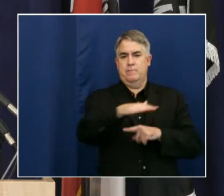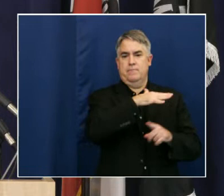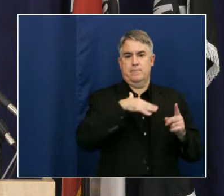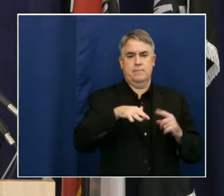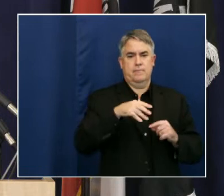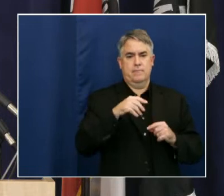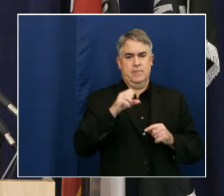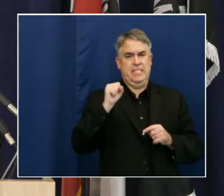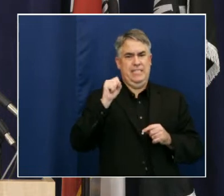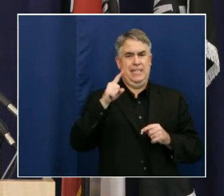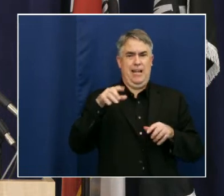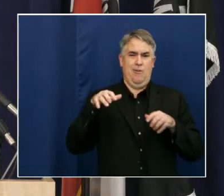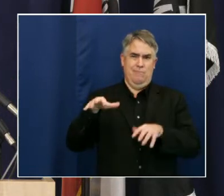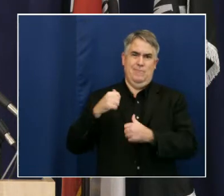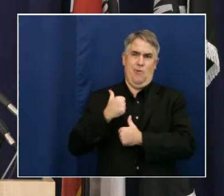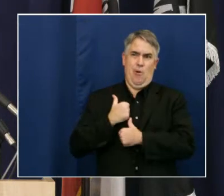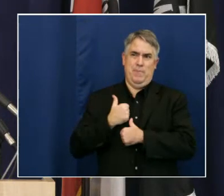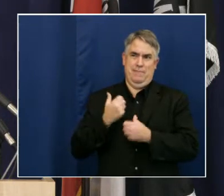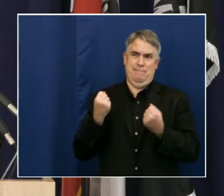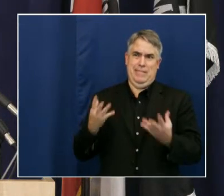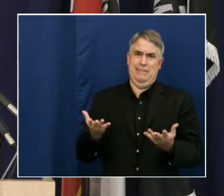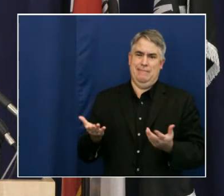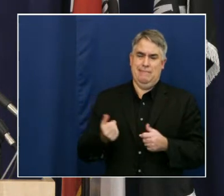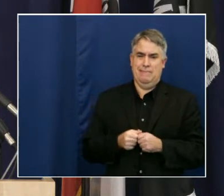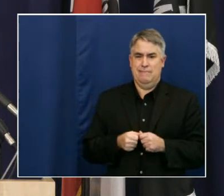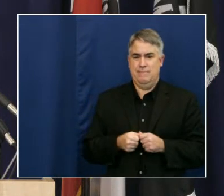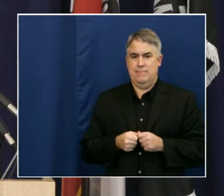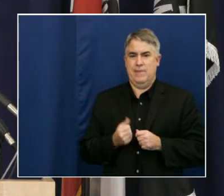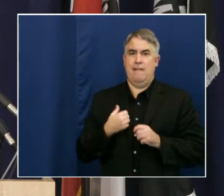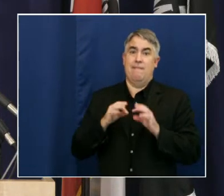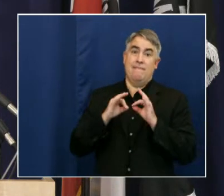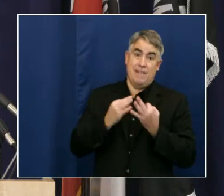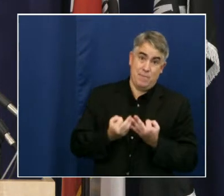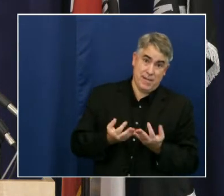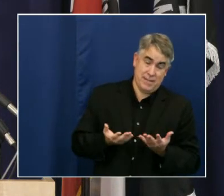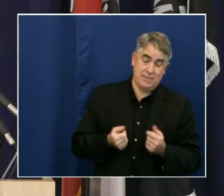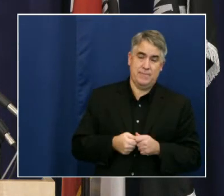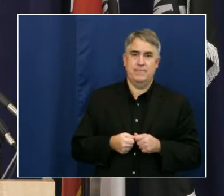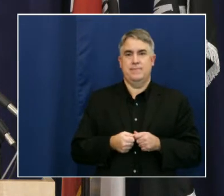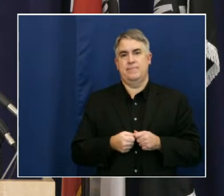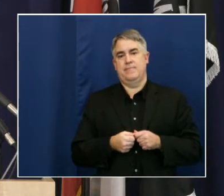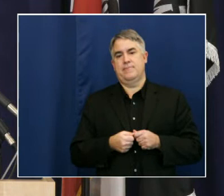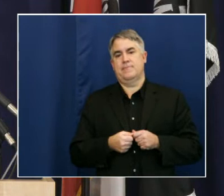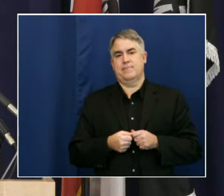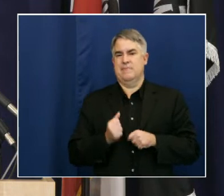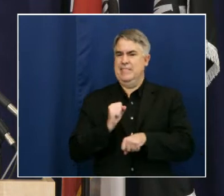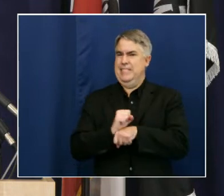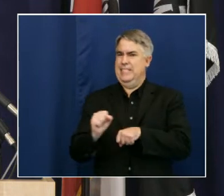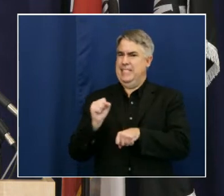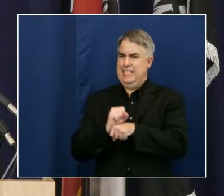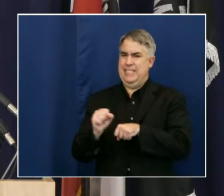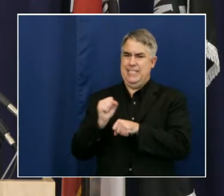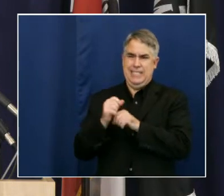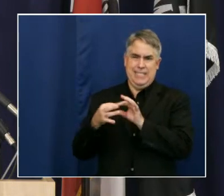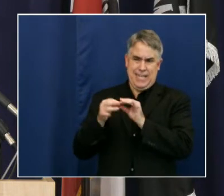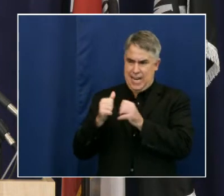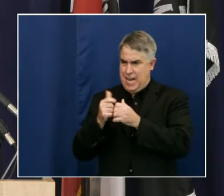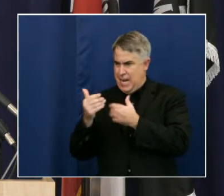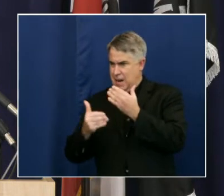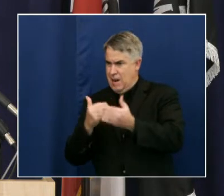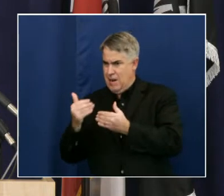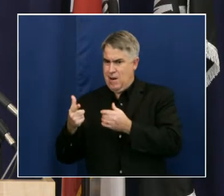or dependents or veteran, it's a pretty large percentage of the total, and so we're working again to try and be able to at least get the aggregate